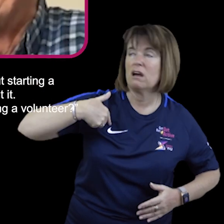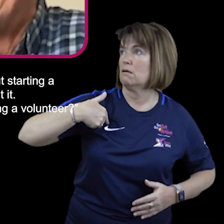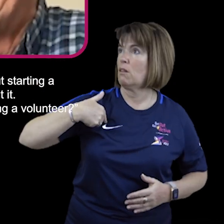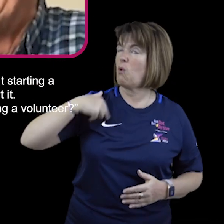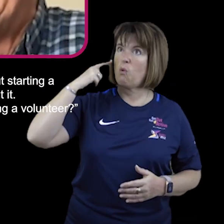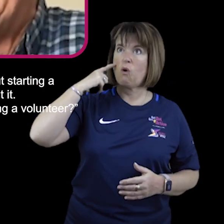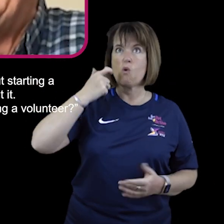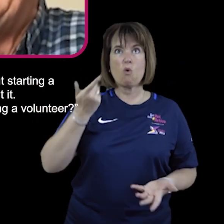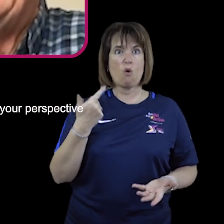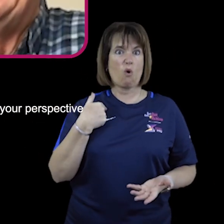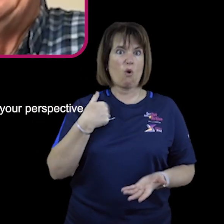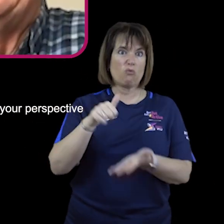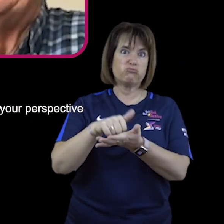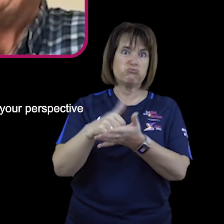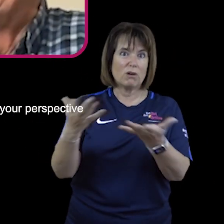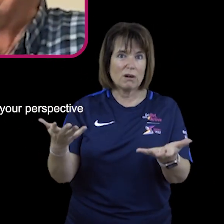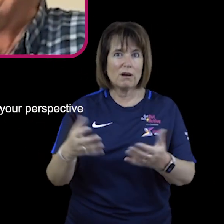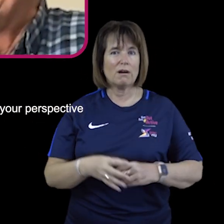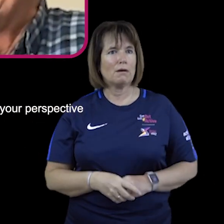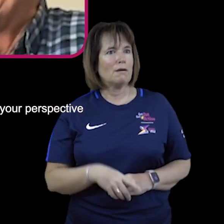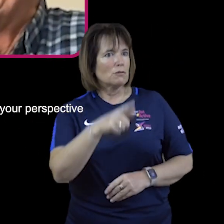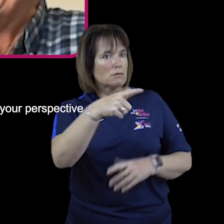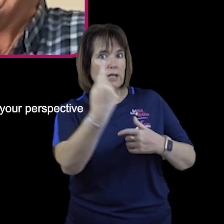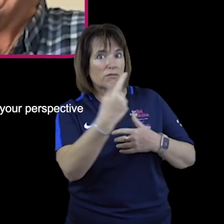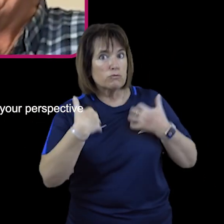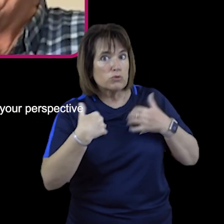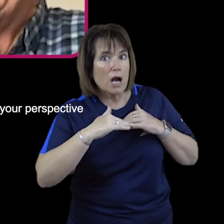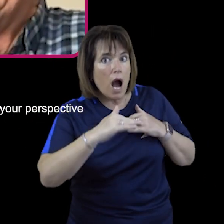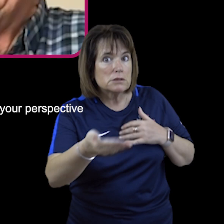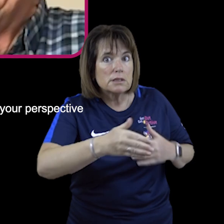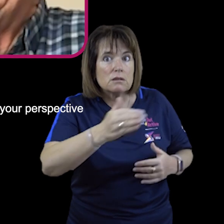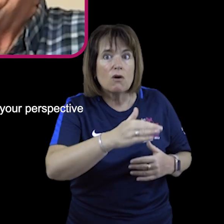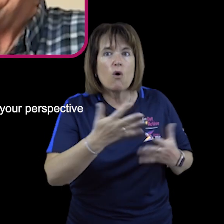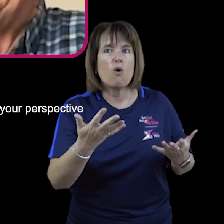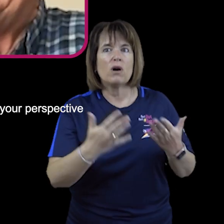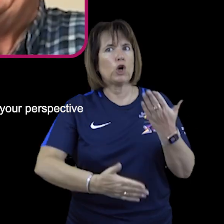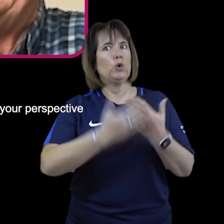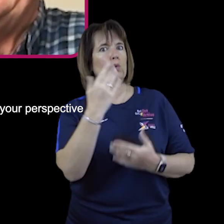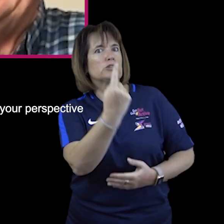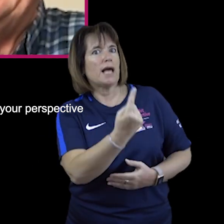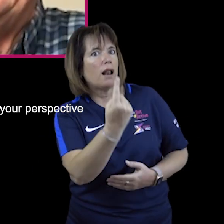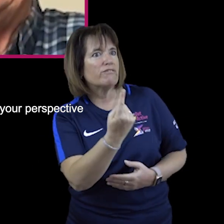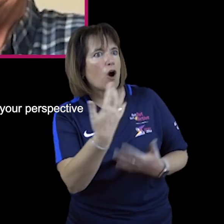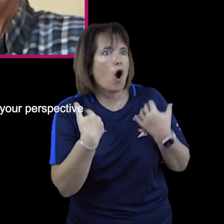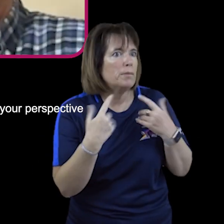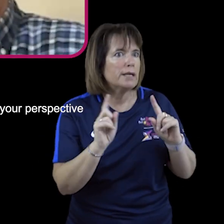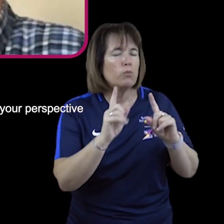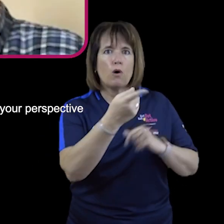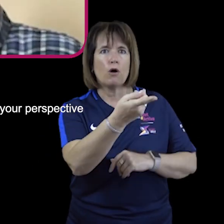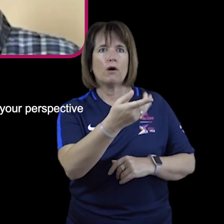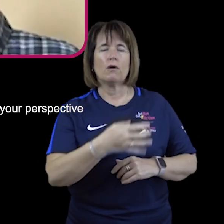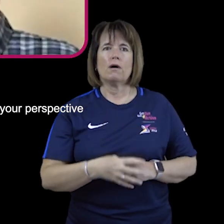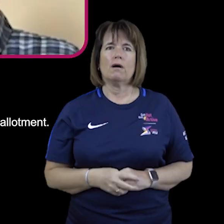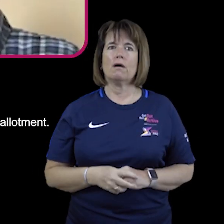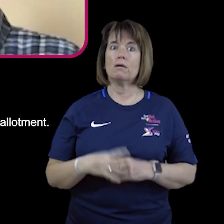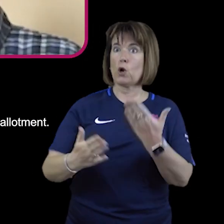am. And were you always interested in gardening, or was this something quite new from your perspective as a